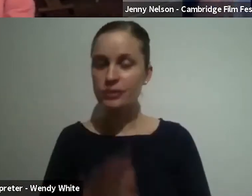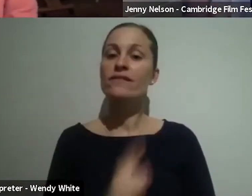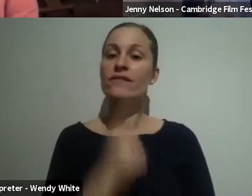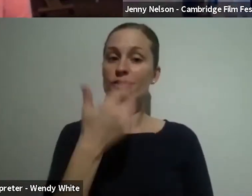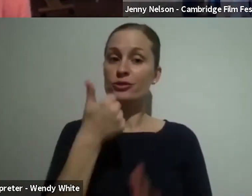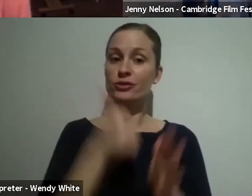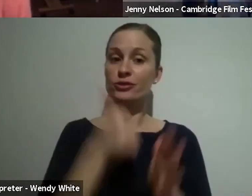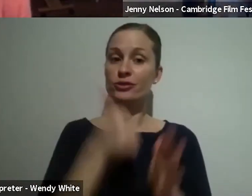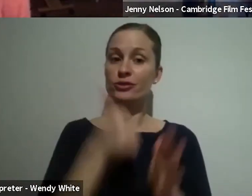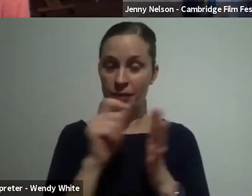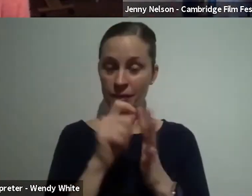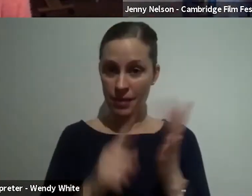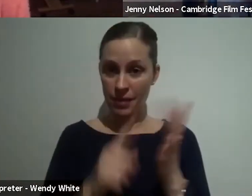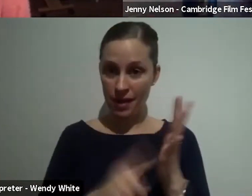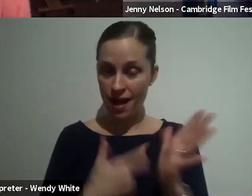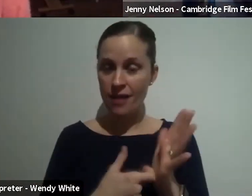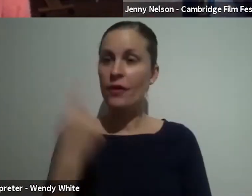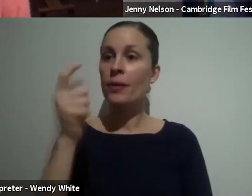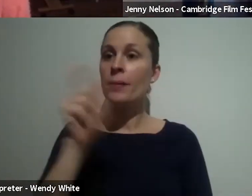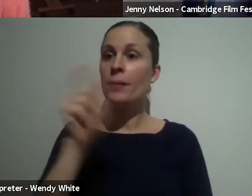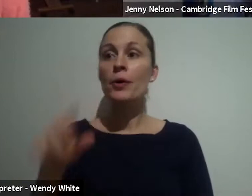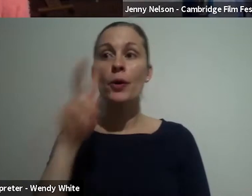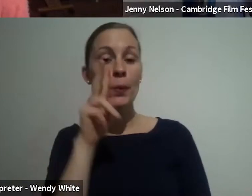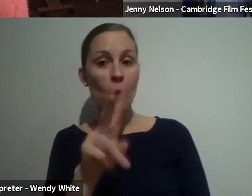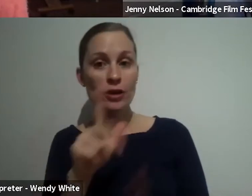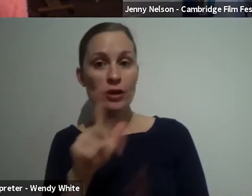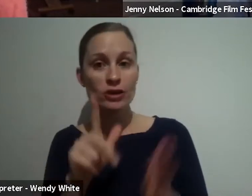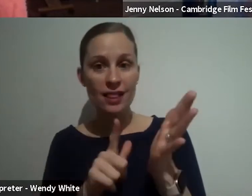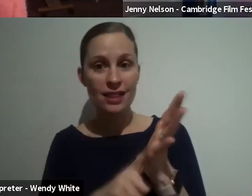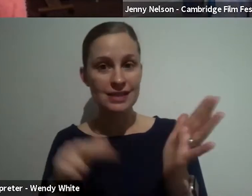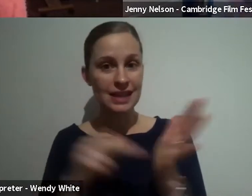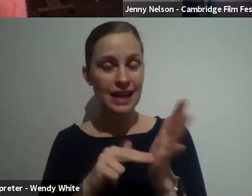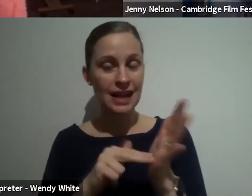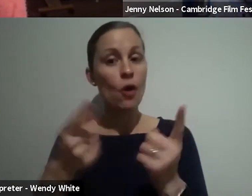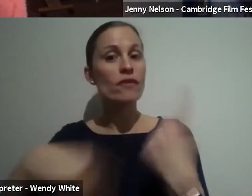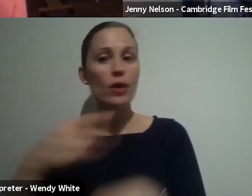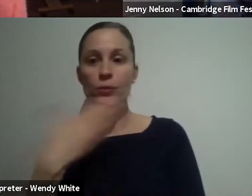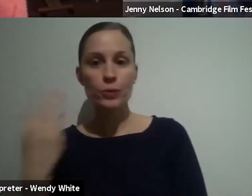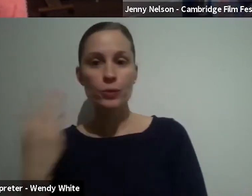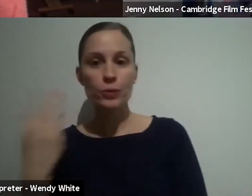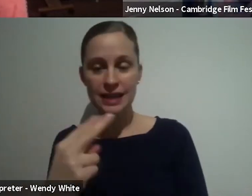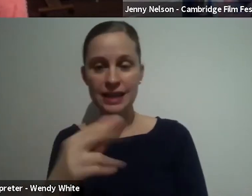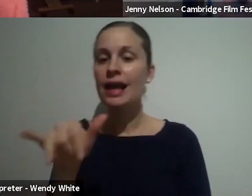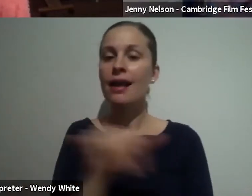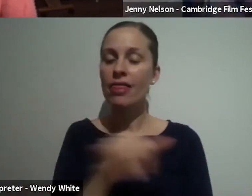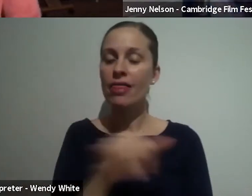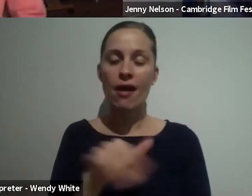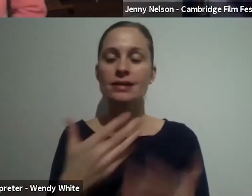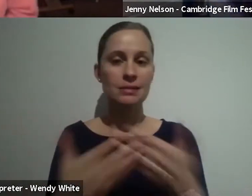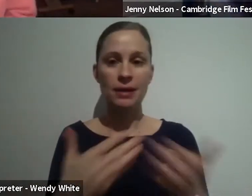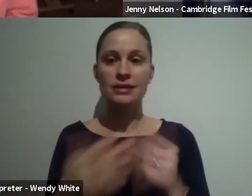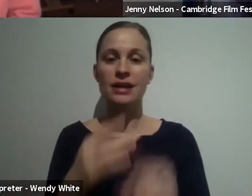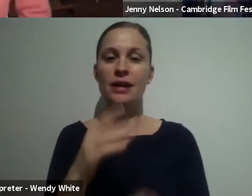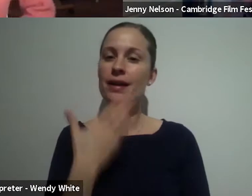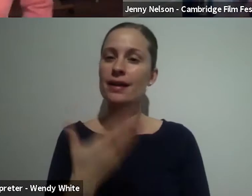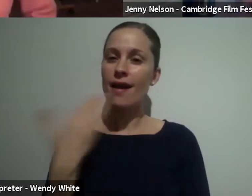who've watched Las Niñas or for people who haven't yet seen it, either way, it would be lovely to hear in your